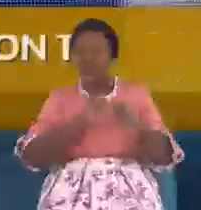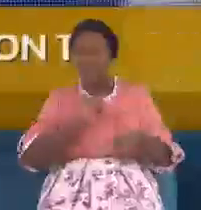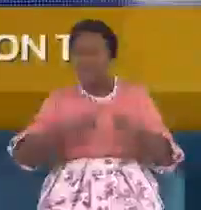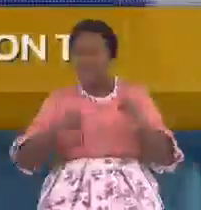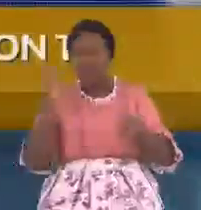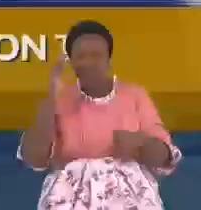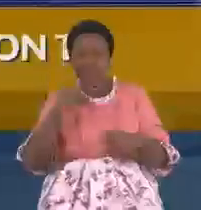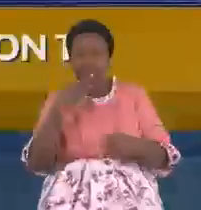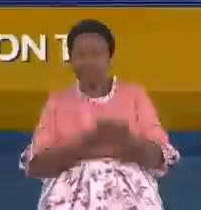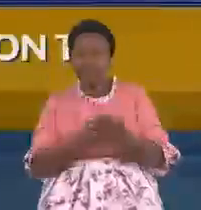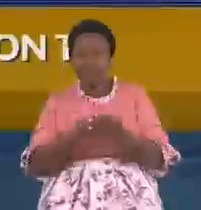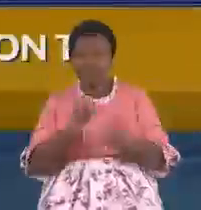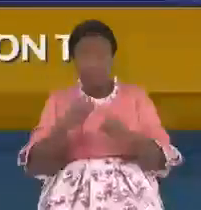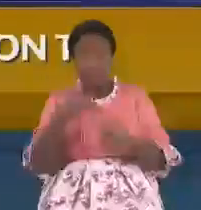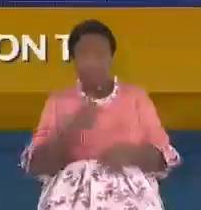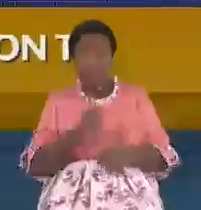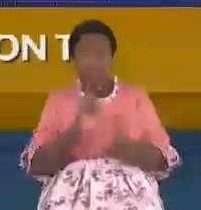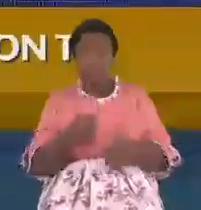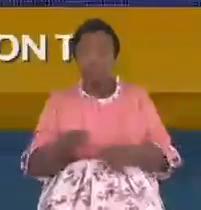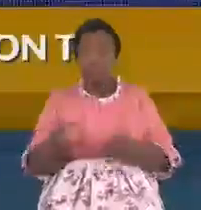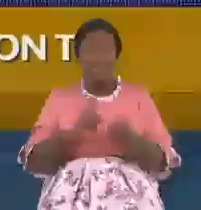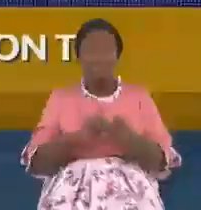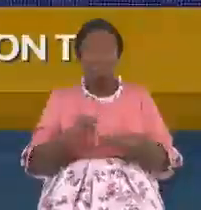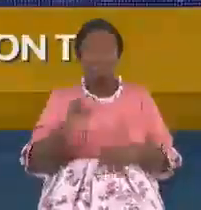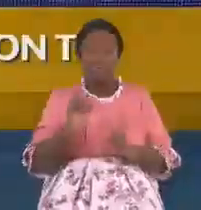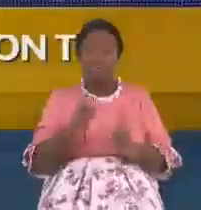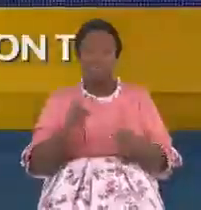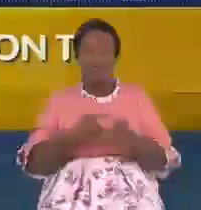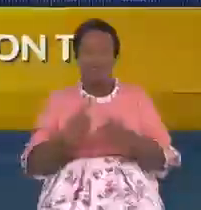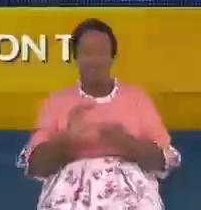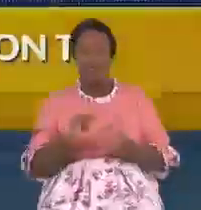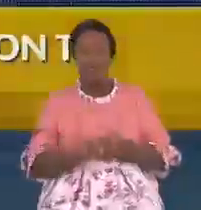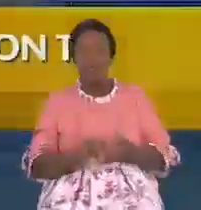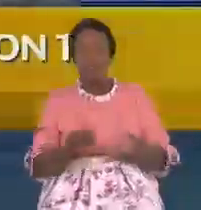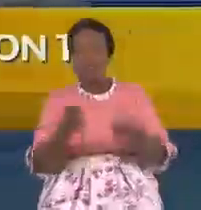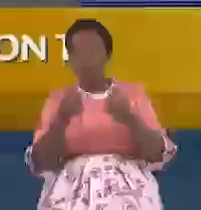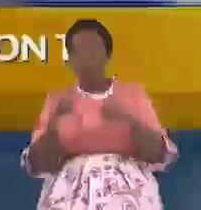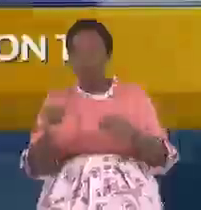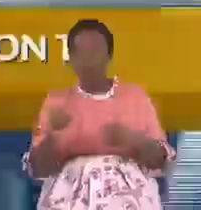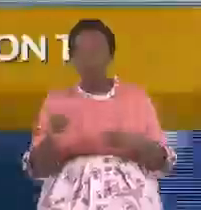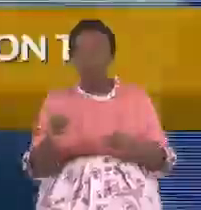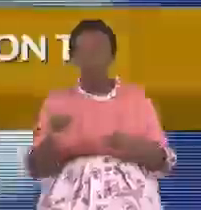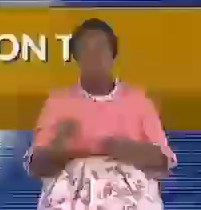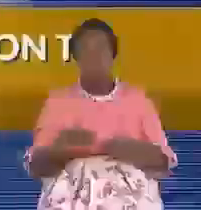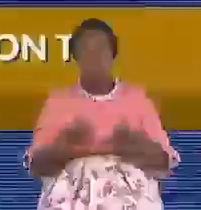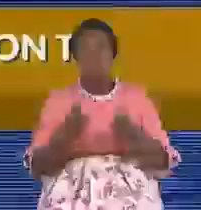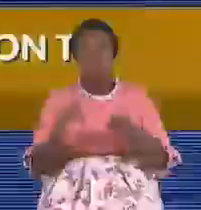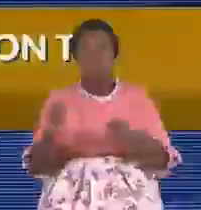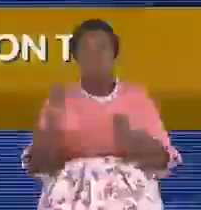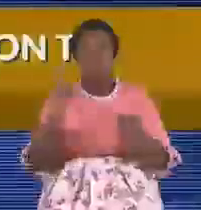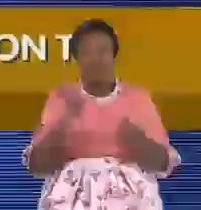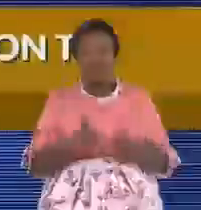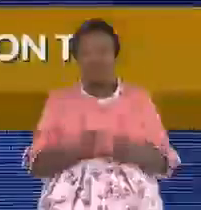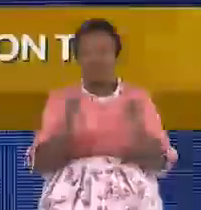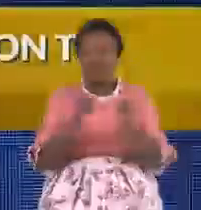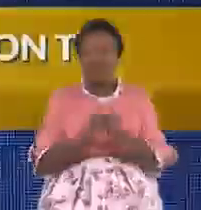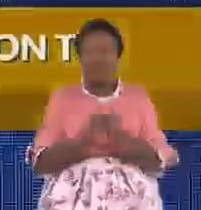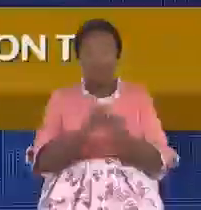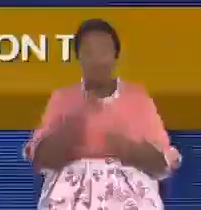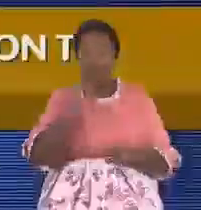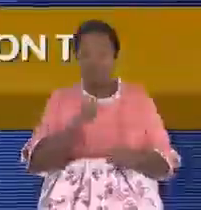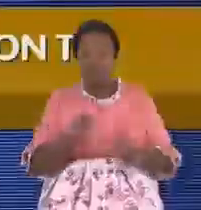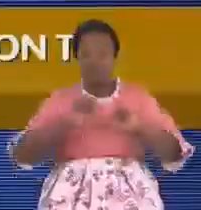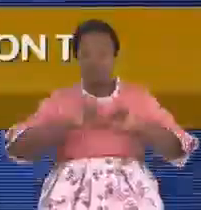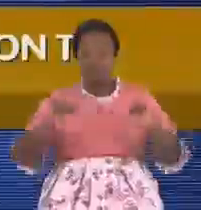undeniable expectation to the mighty liberator you come